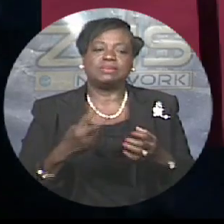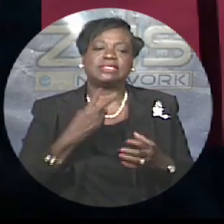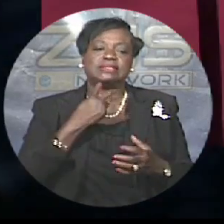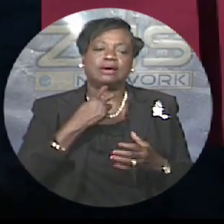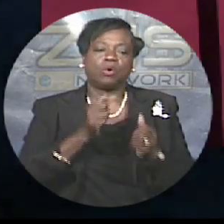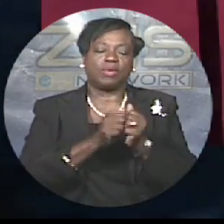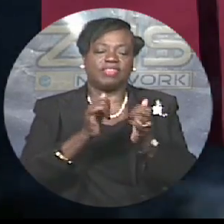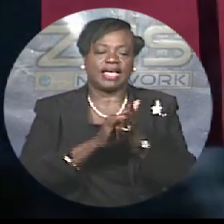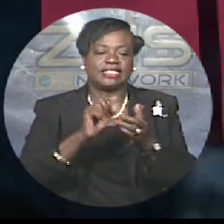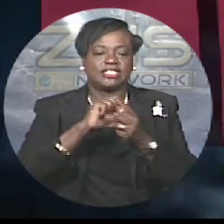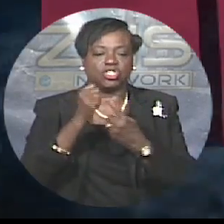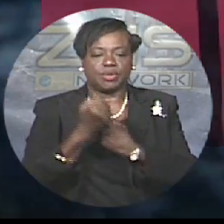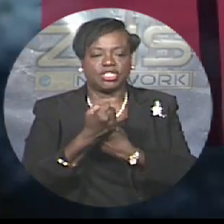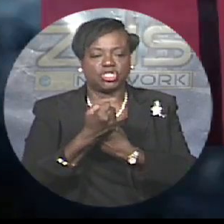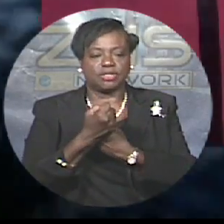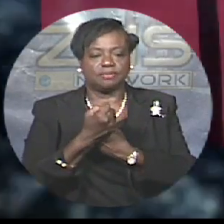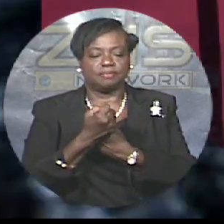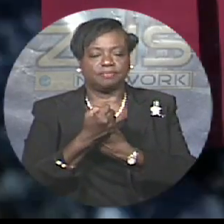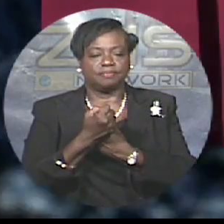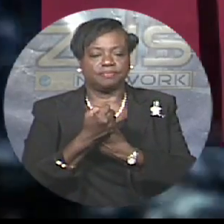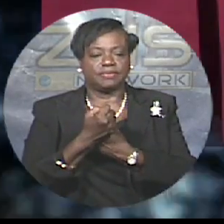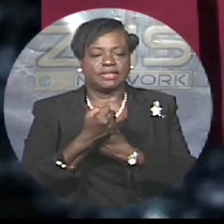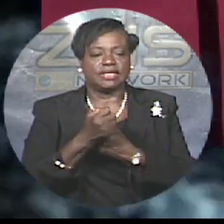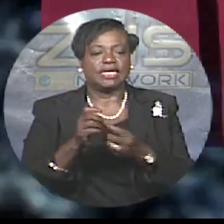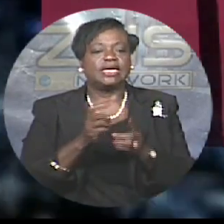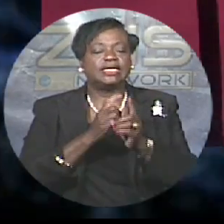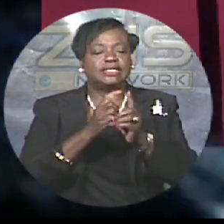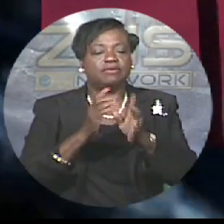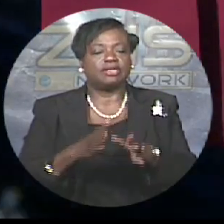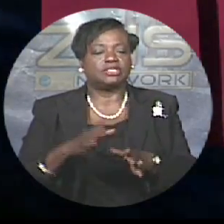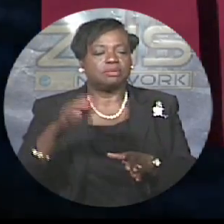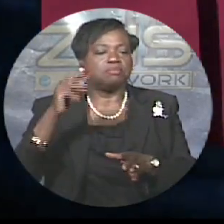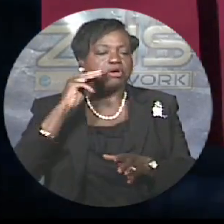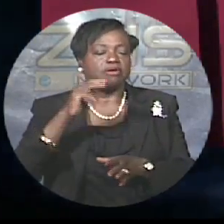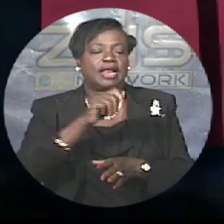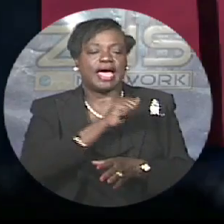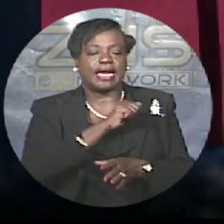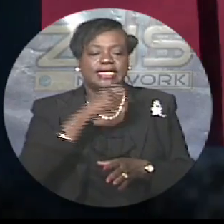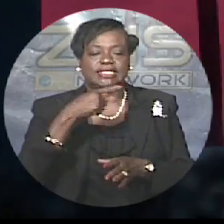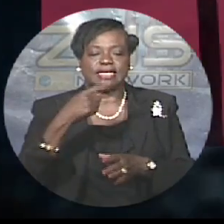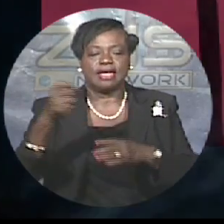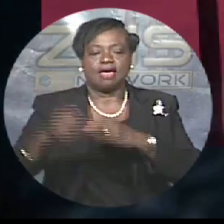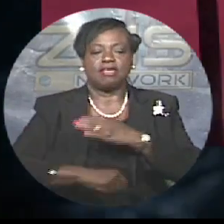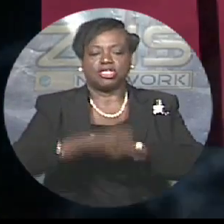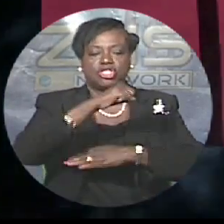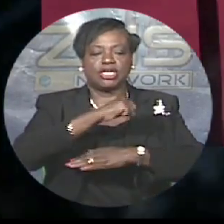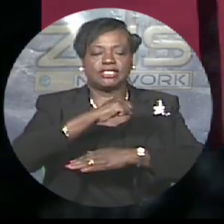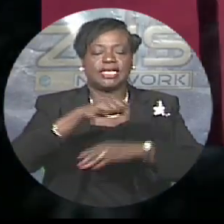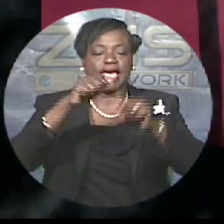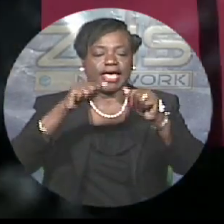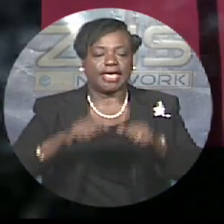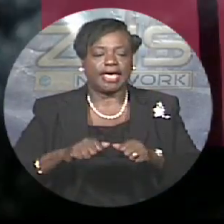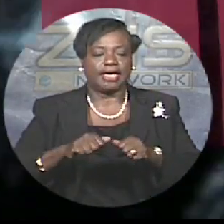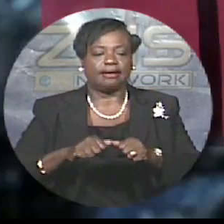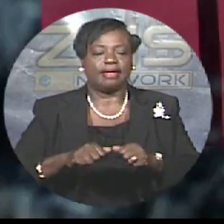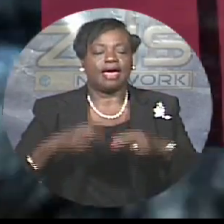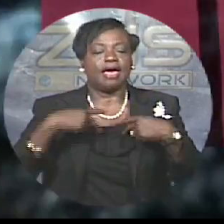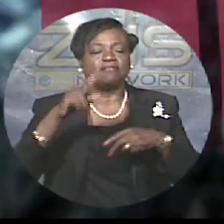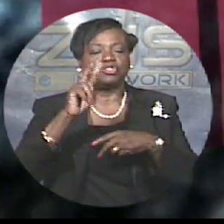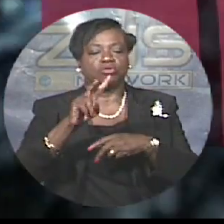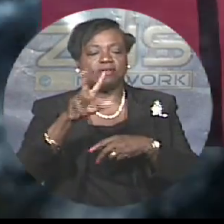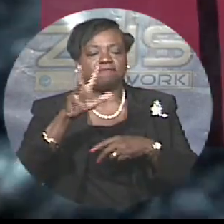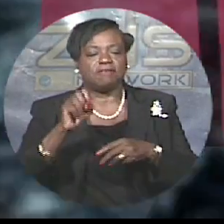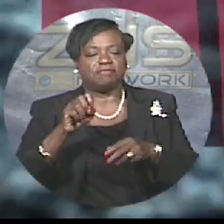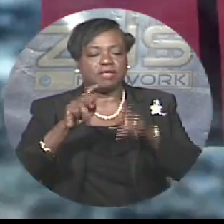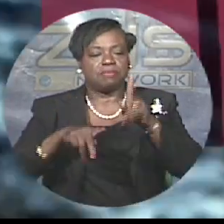situation. Center Director for the New Providence Community Church, Uriel Adderley, says the shelter can accommodate 250 people. Adderley